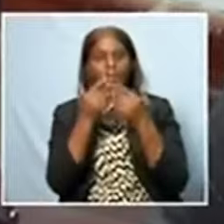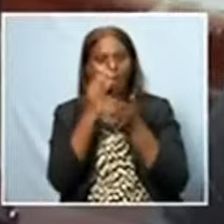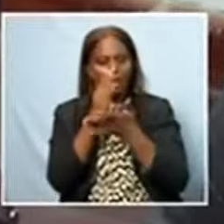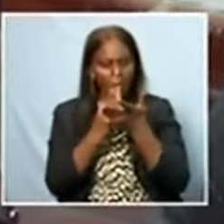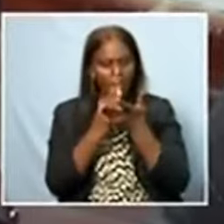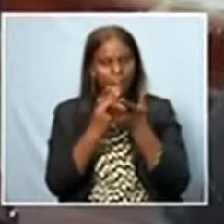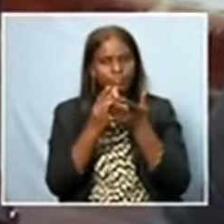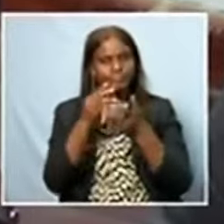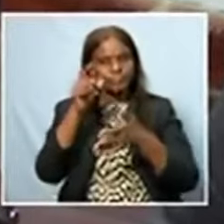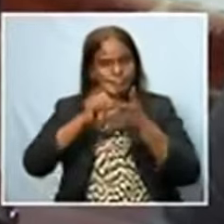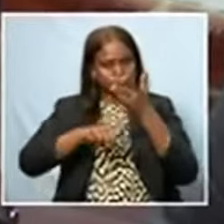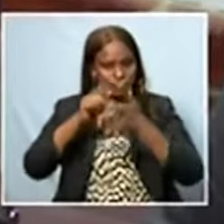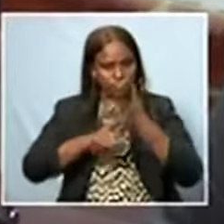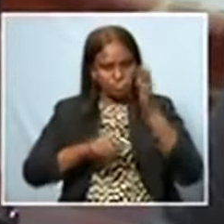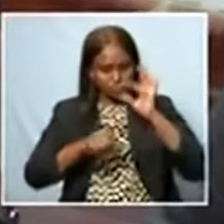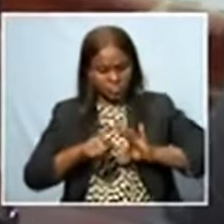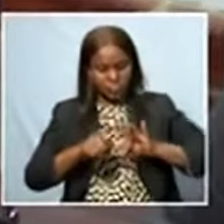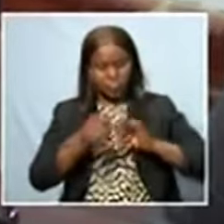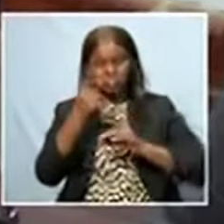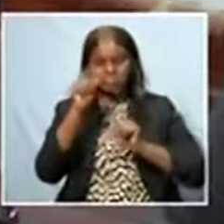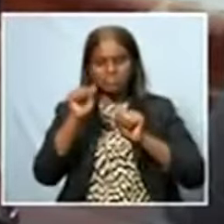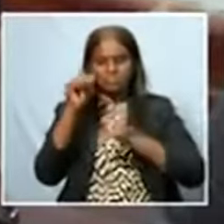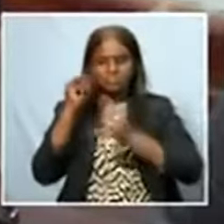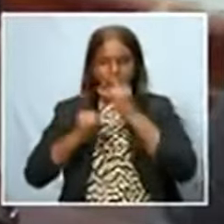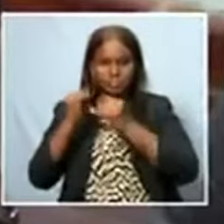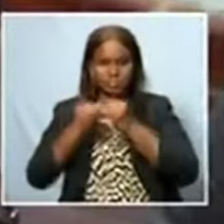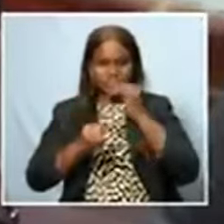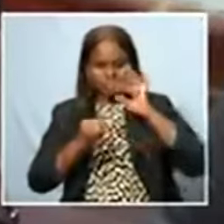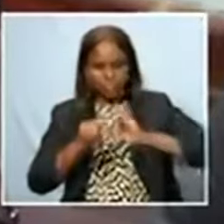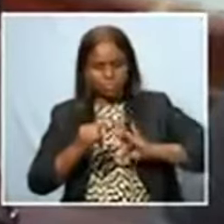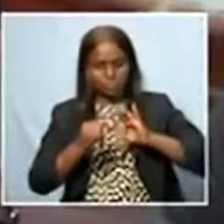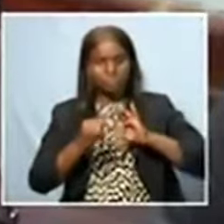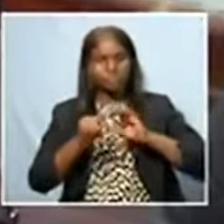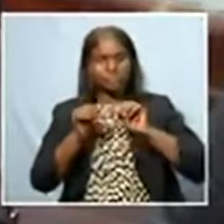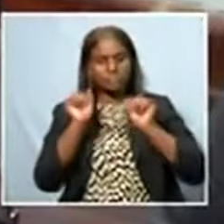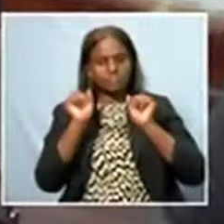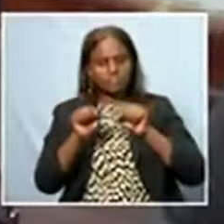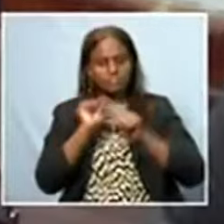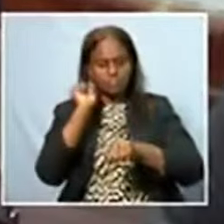cost benefit, one would conclude that the benefits far much outweigh